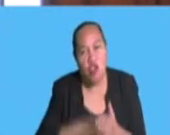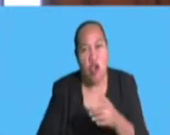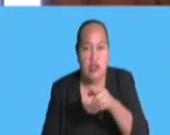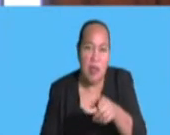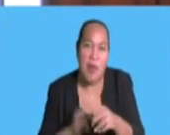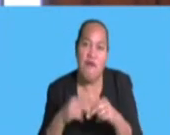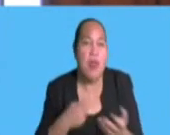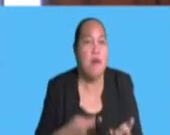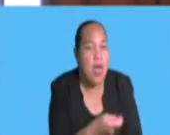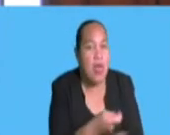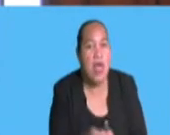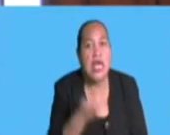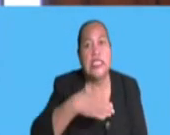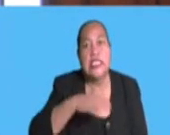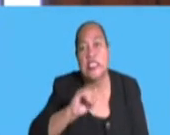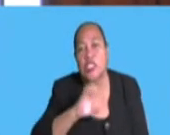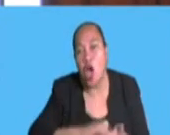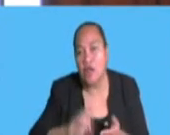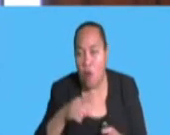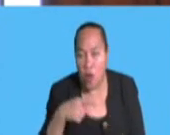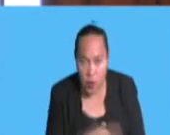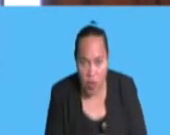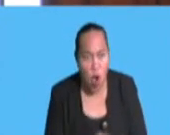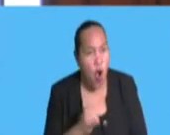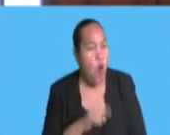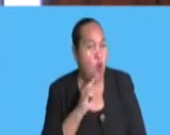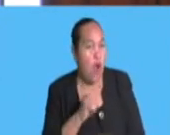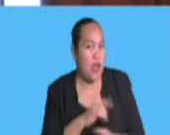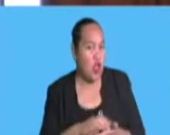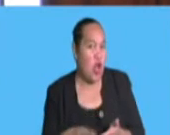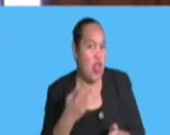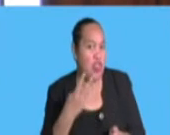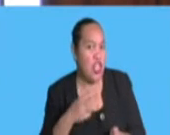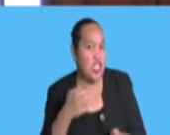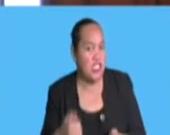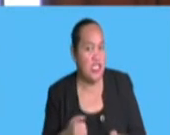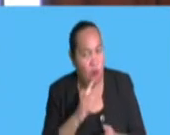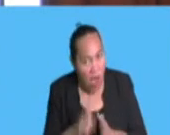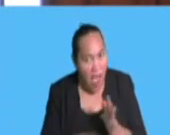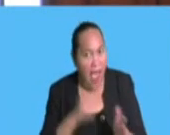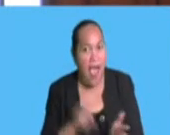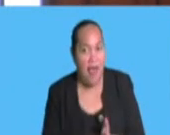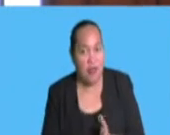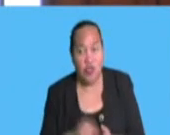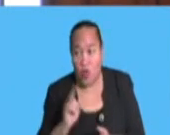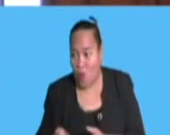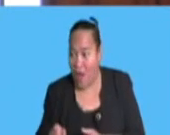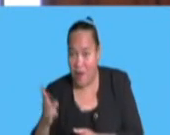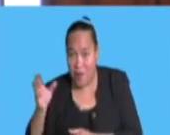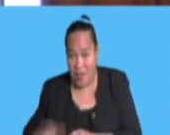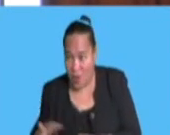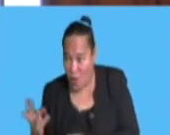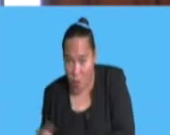week, or $1.36 an hour if you're working full-time, which approximately 34% of a person's wage if they